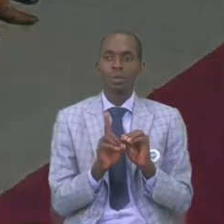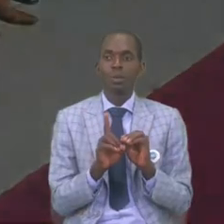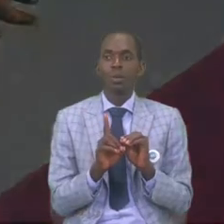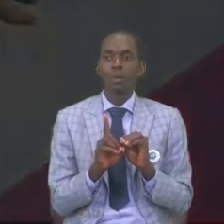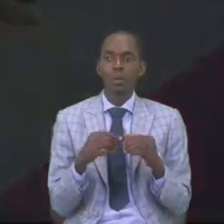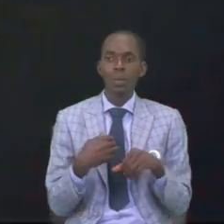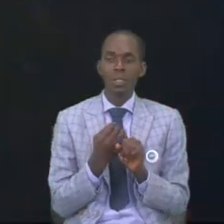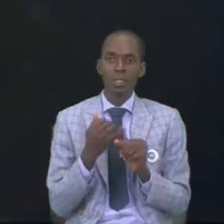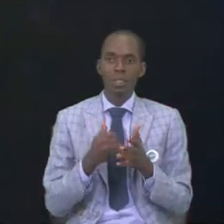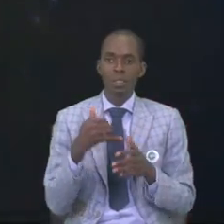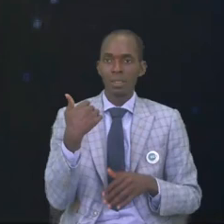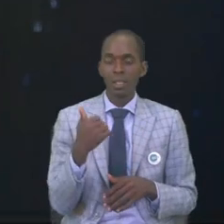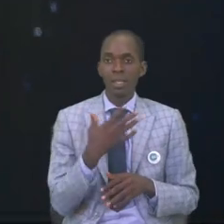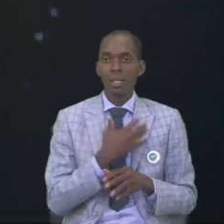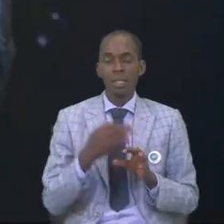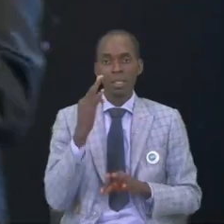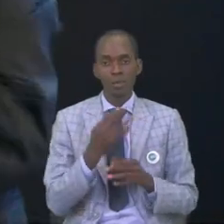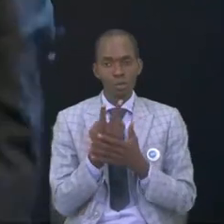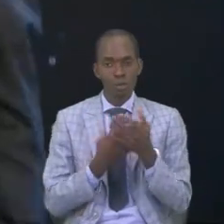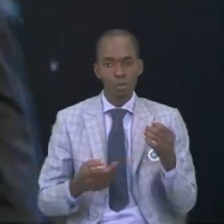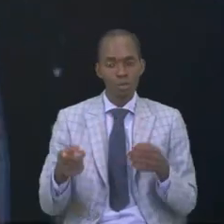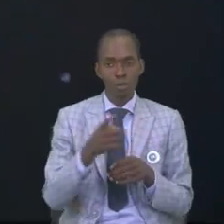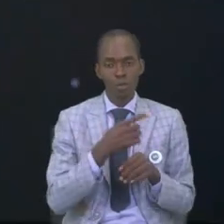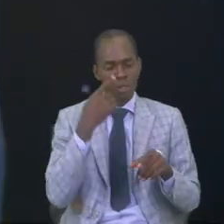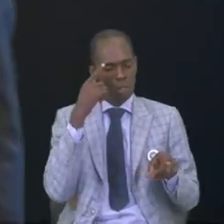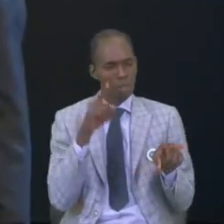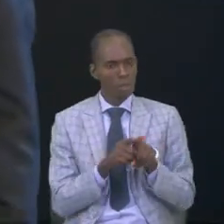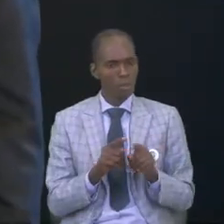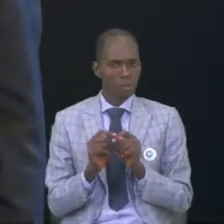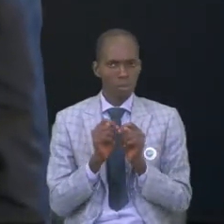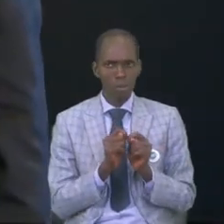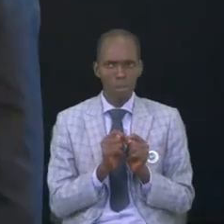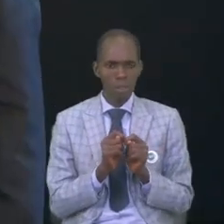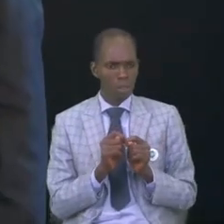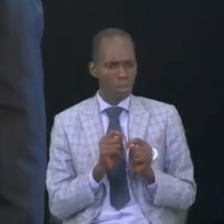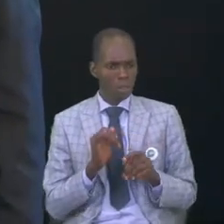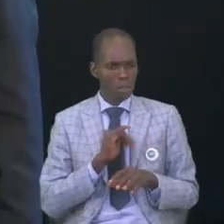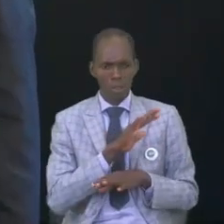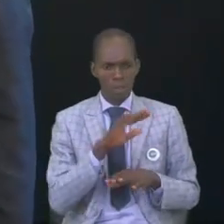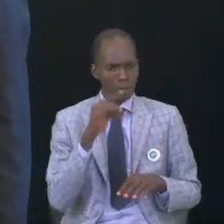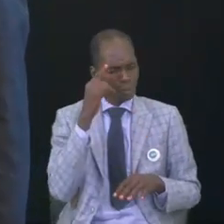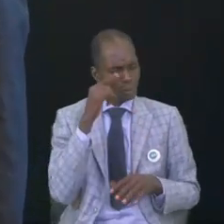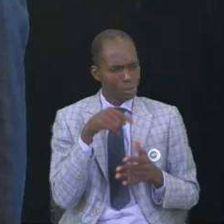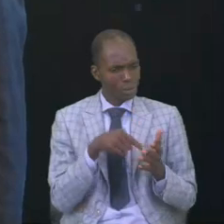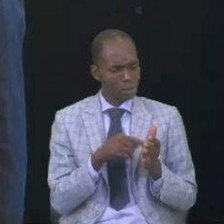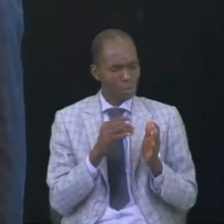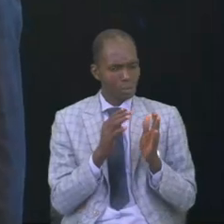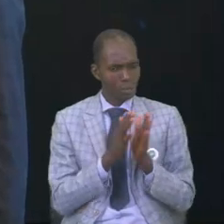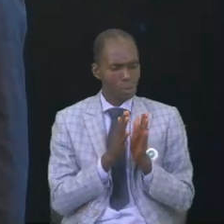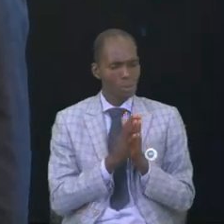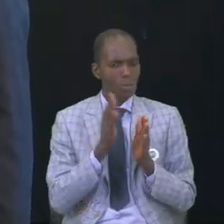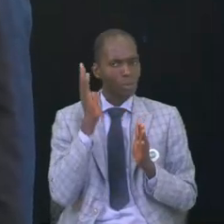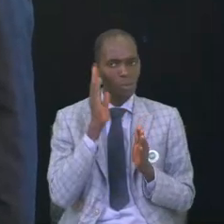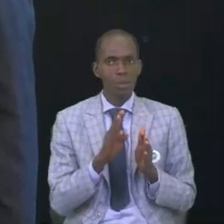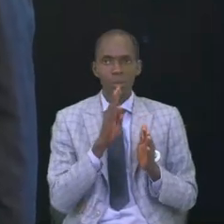has agreed together, and you say, I even thought his prayer would be stronger than mine. His own also